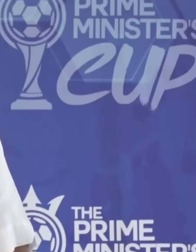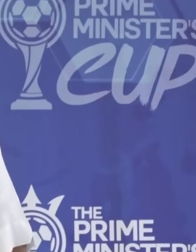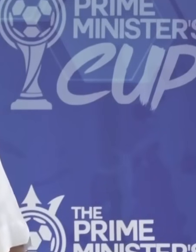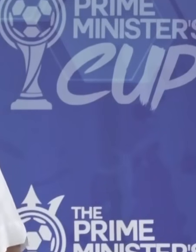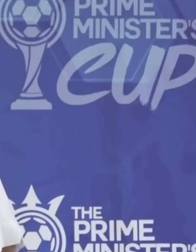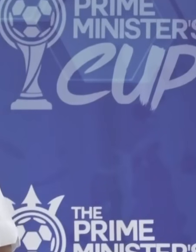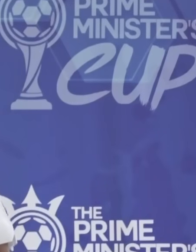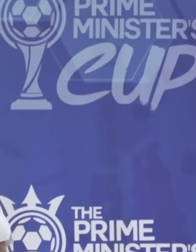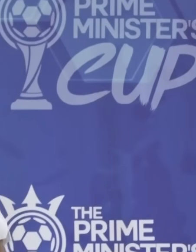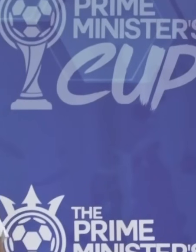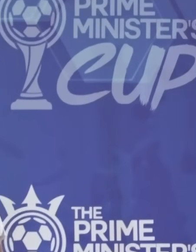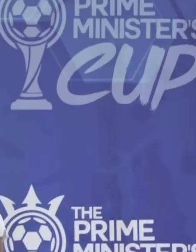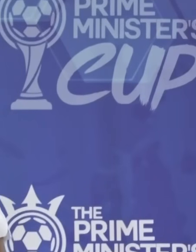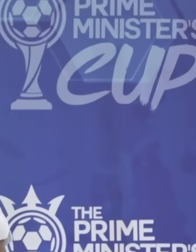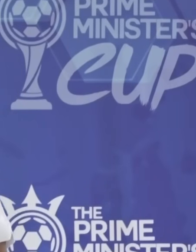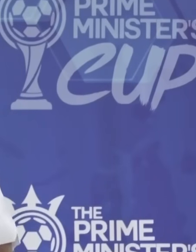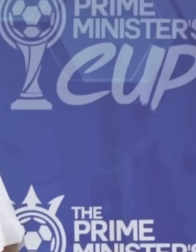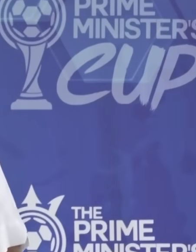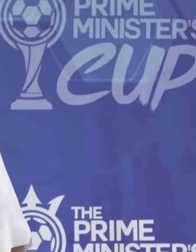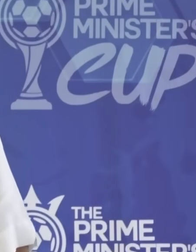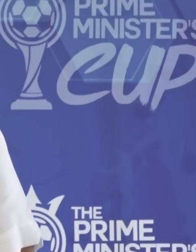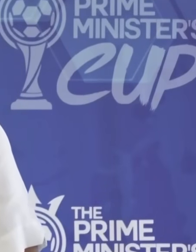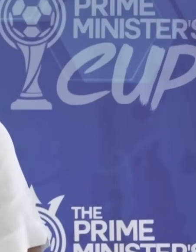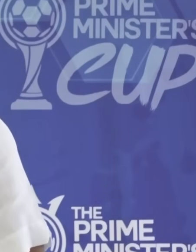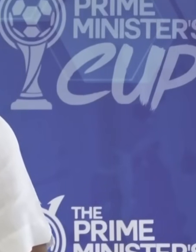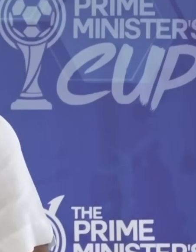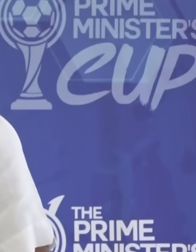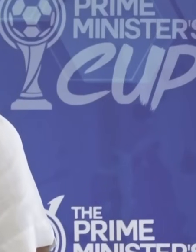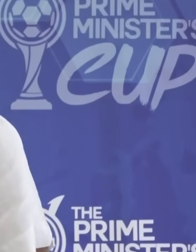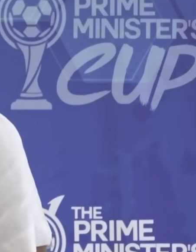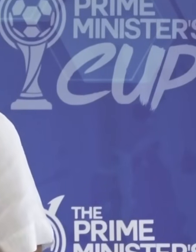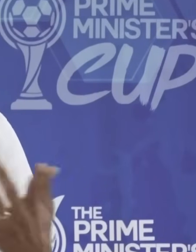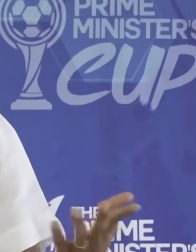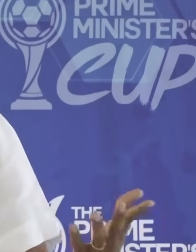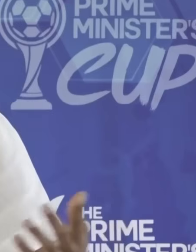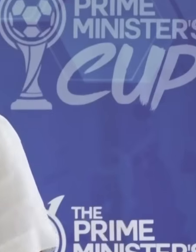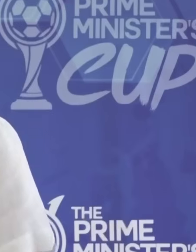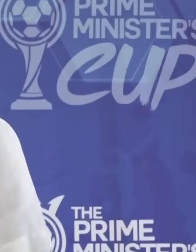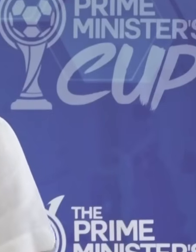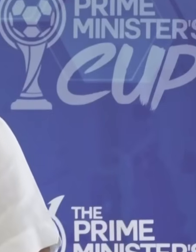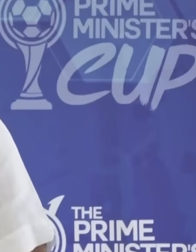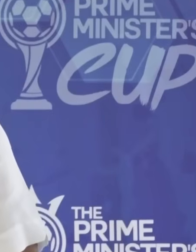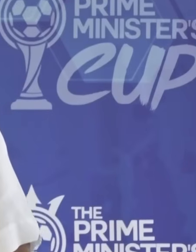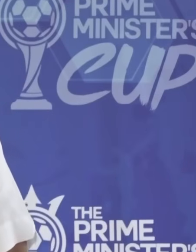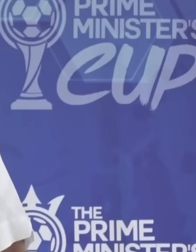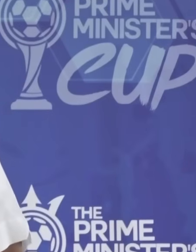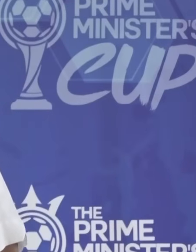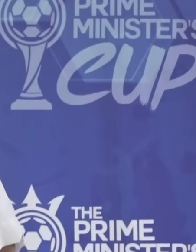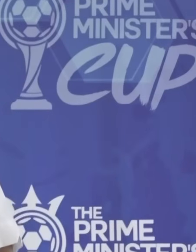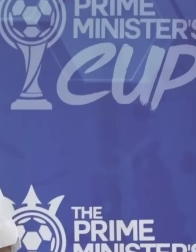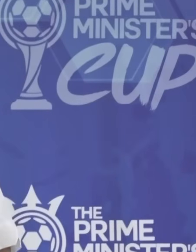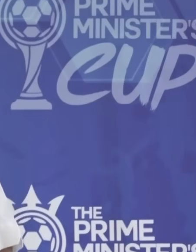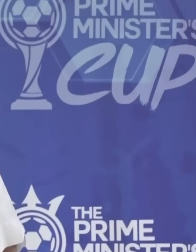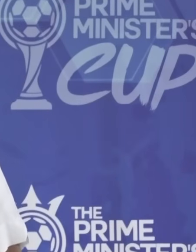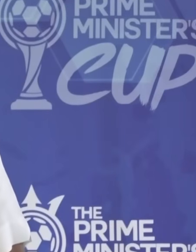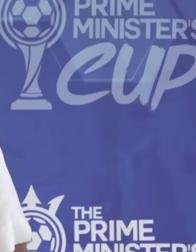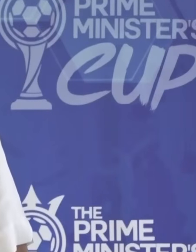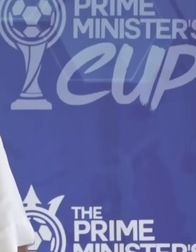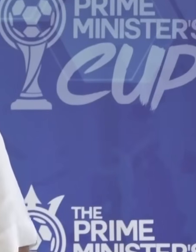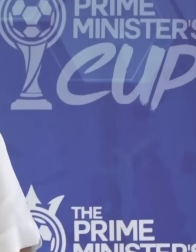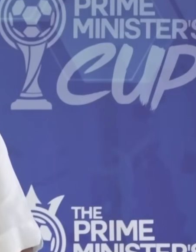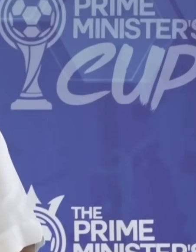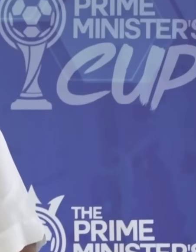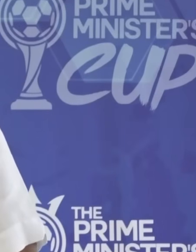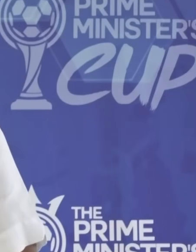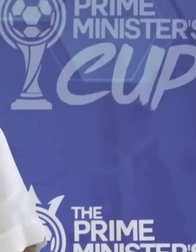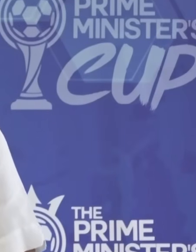and every community with the new grounds coming on board, partner again with the NTI to